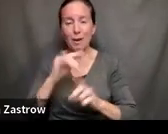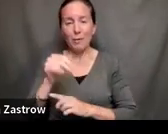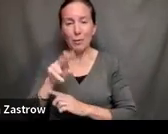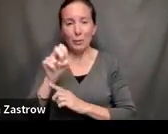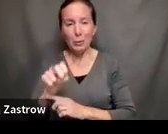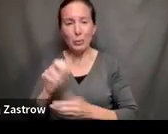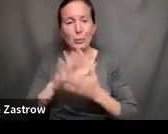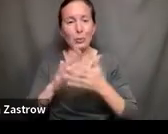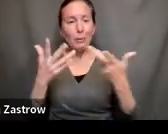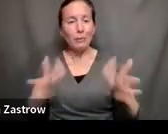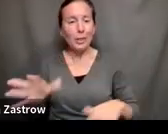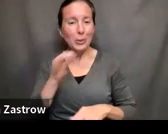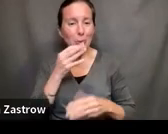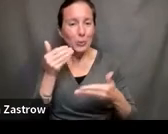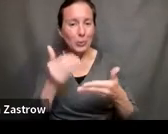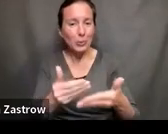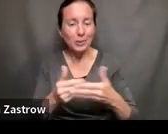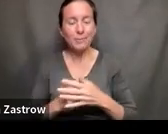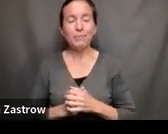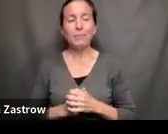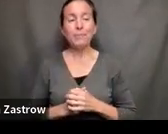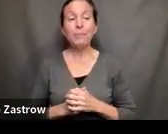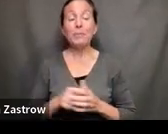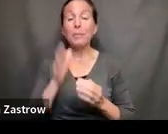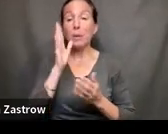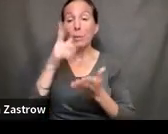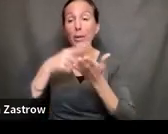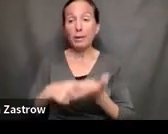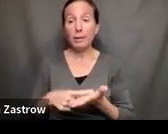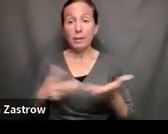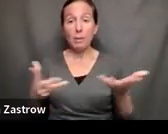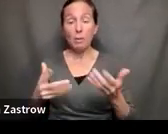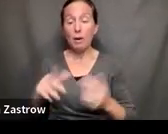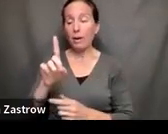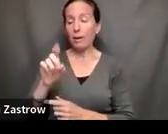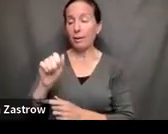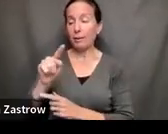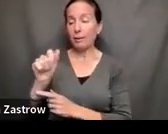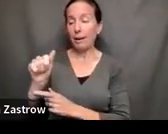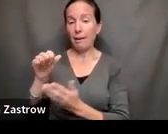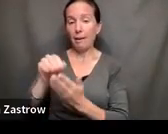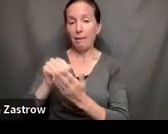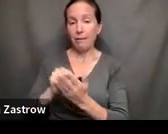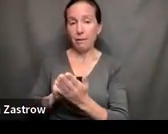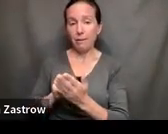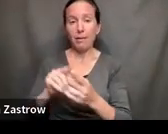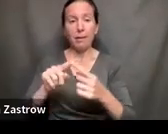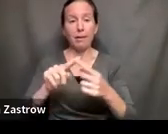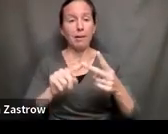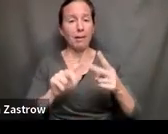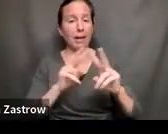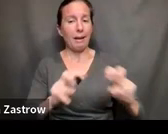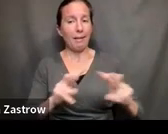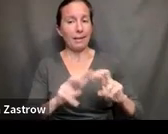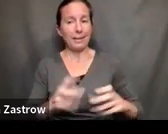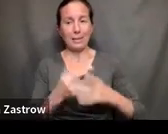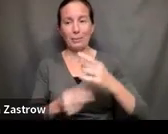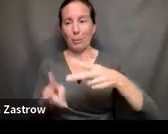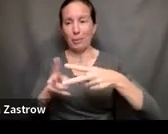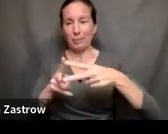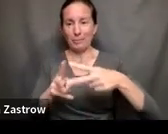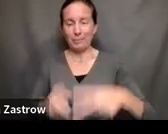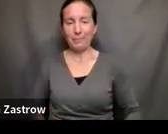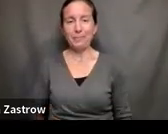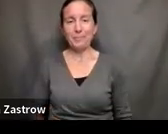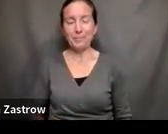us. We are going to talk about data collection and analysis. I